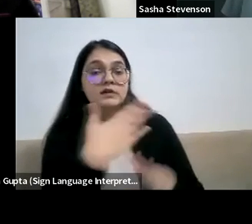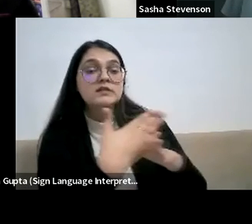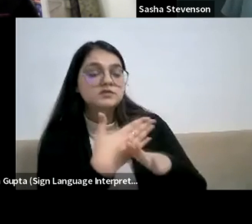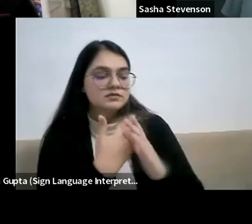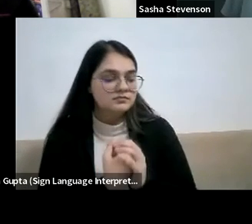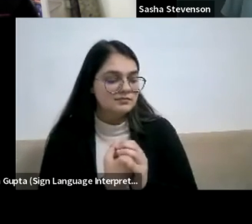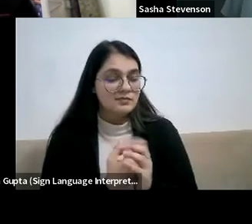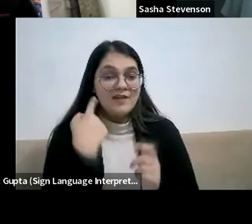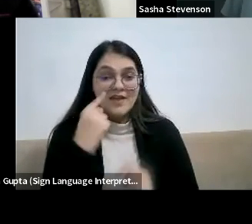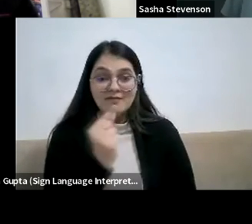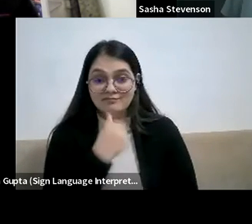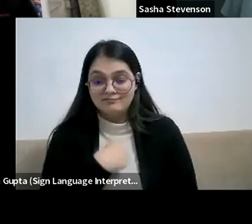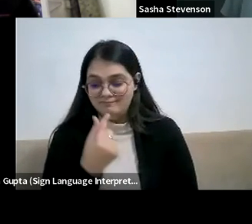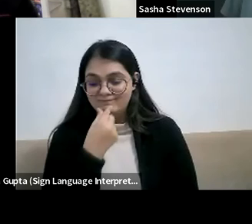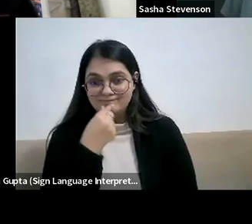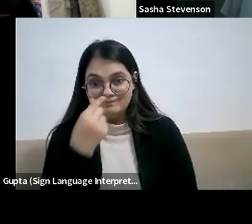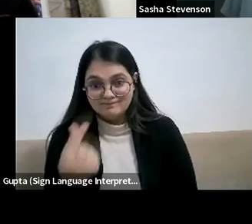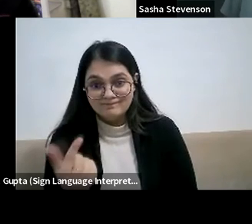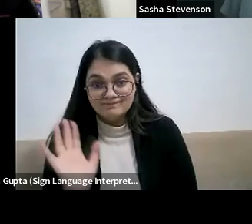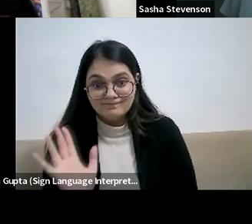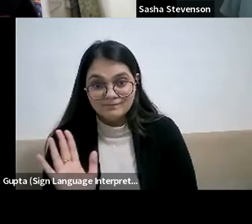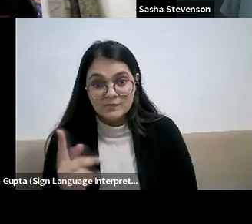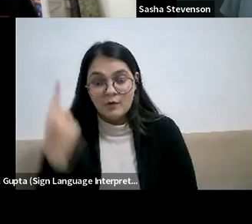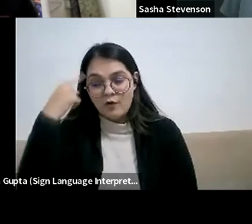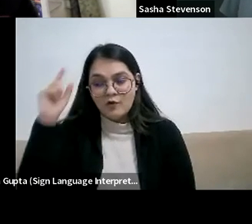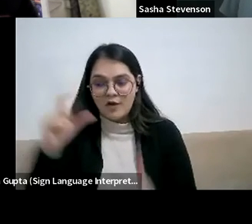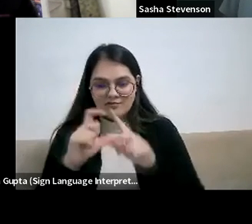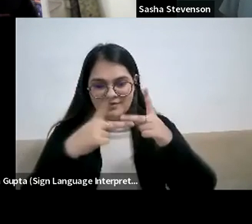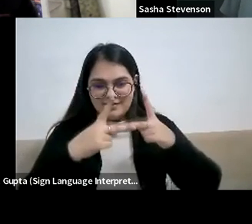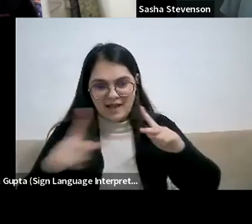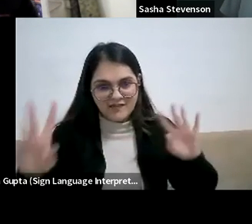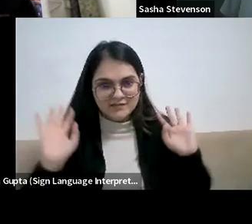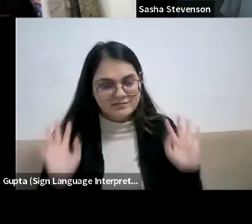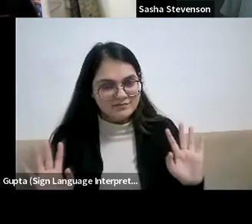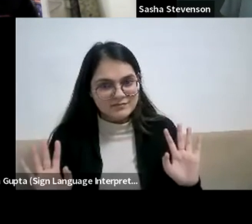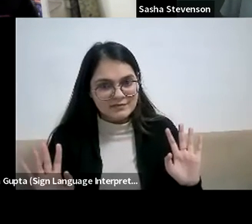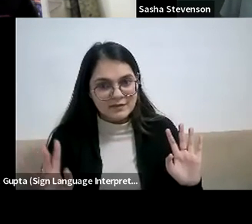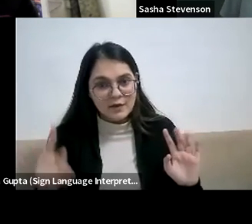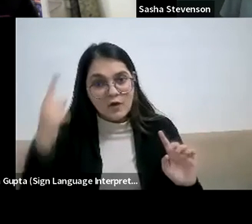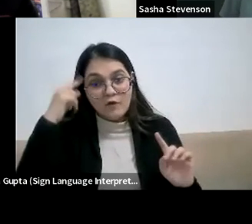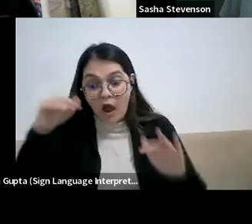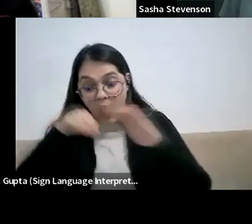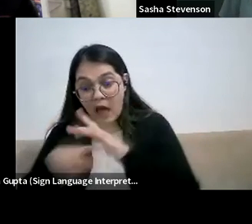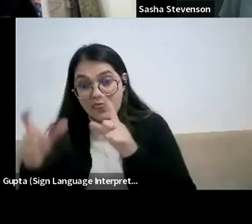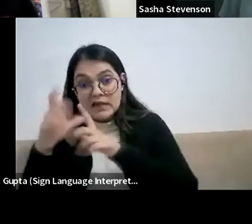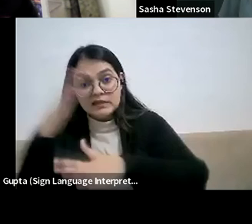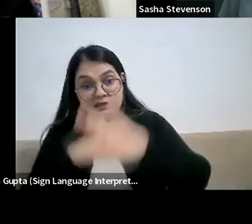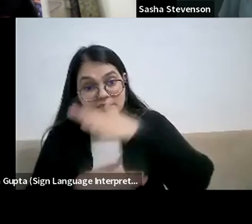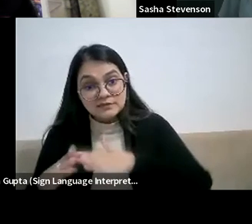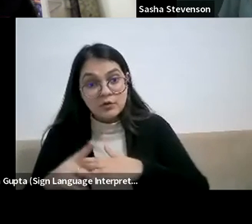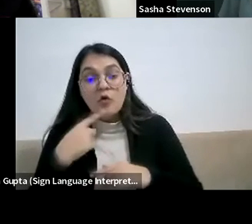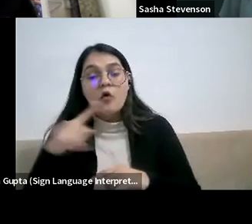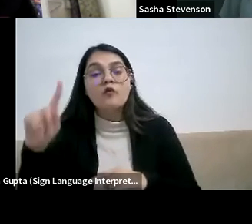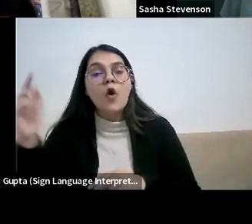when it comes to when it comes to promoting the diversity vis-a-vis disabilities, particularly physical and